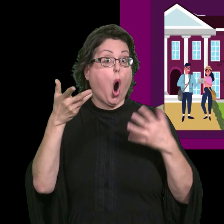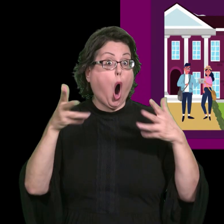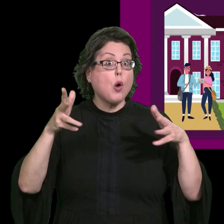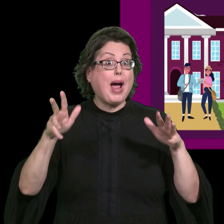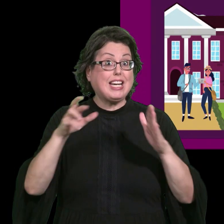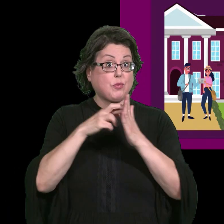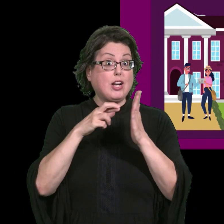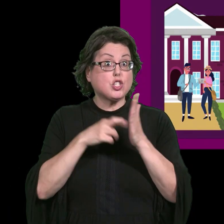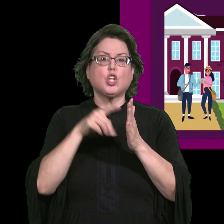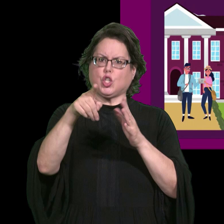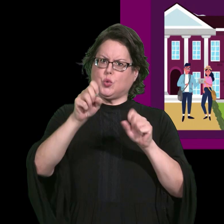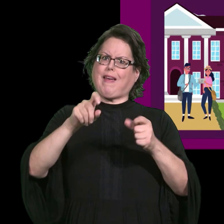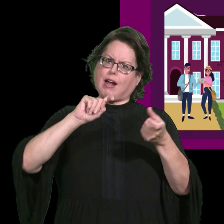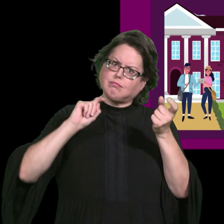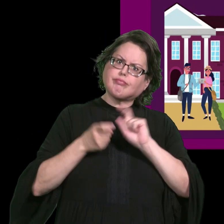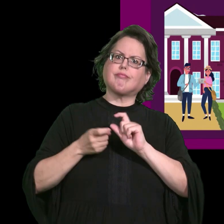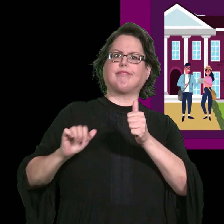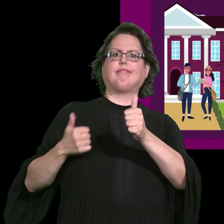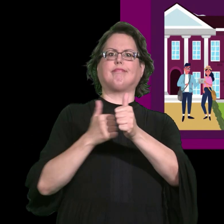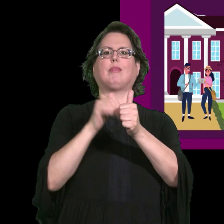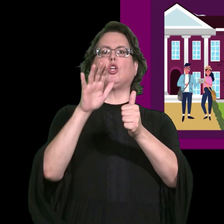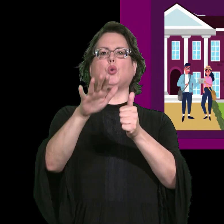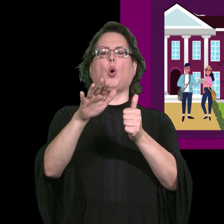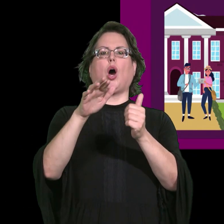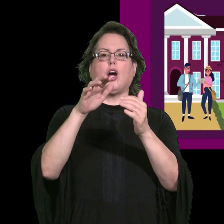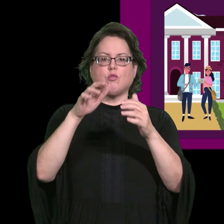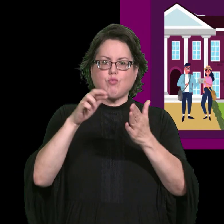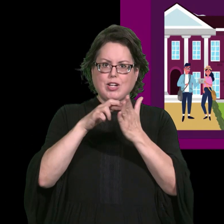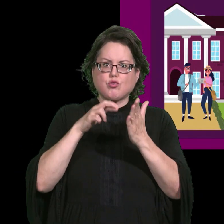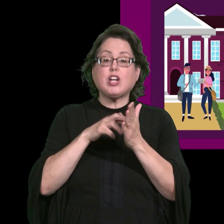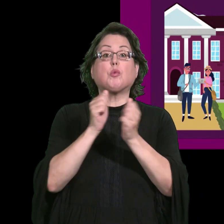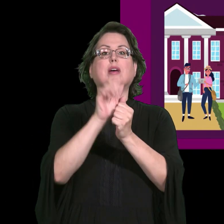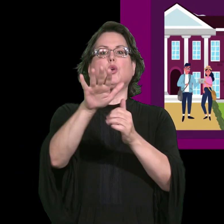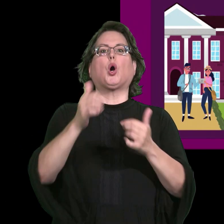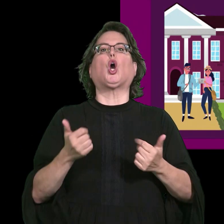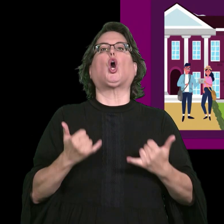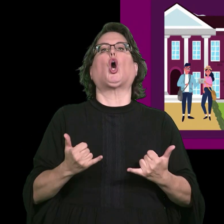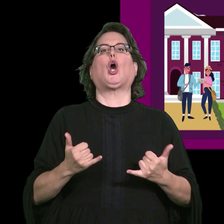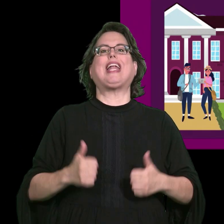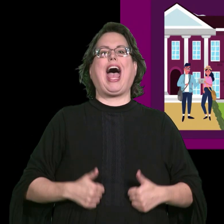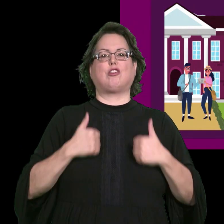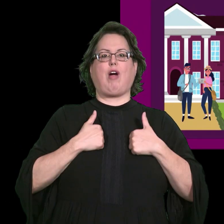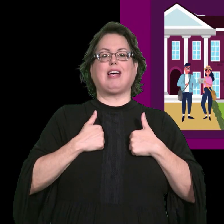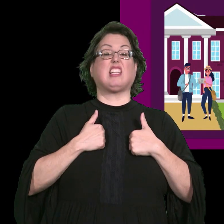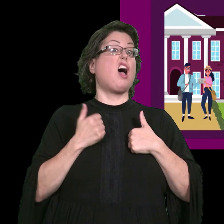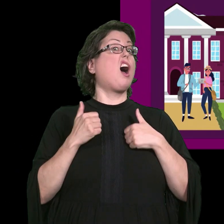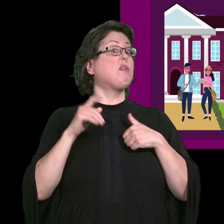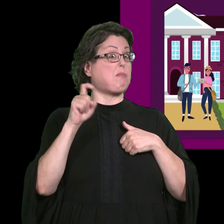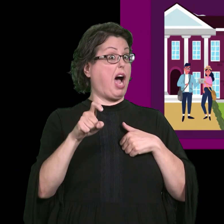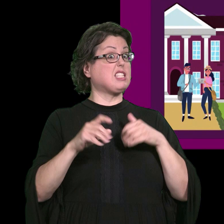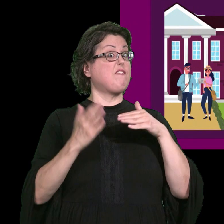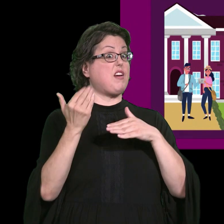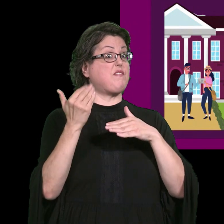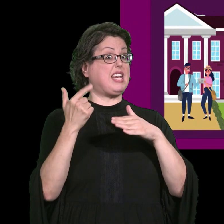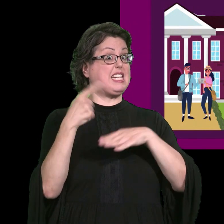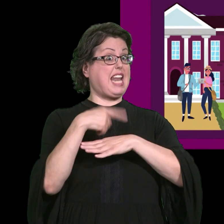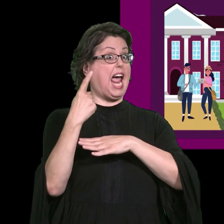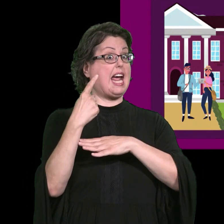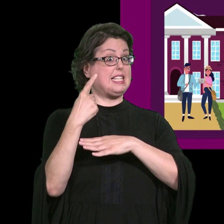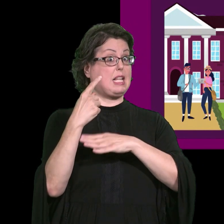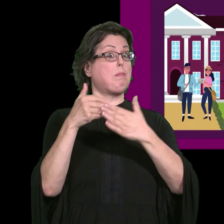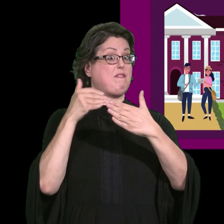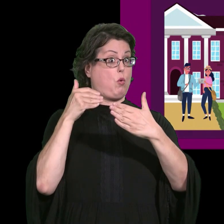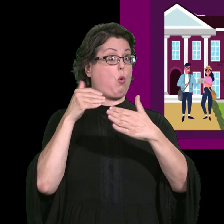registered, update your voter registration with your current address at least 15 days before the election. Be aware